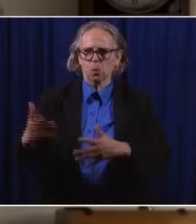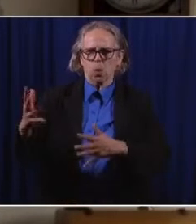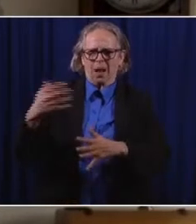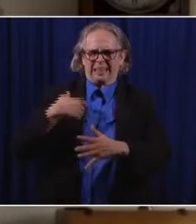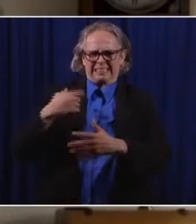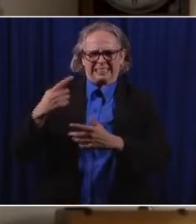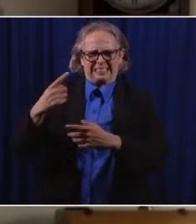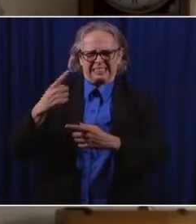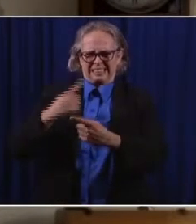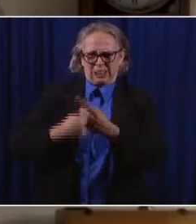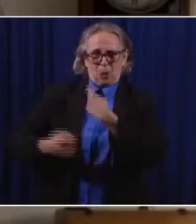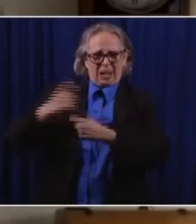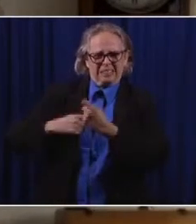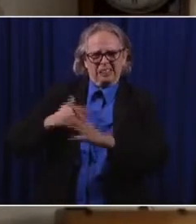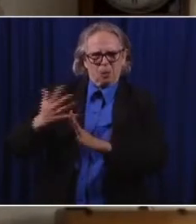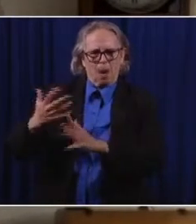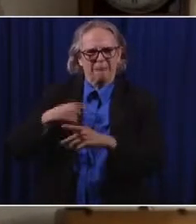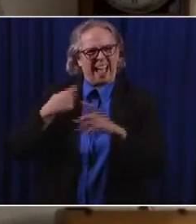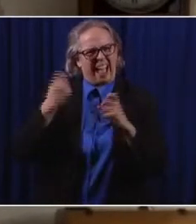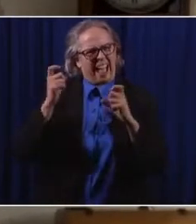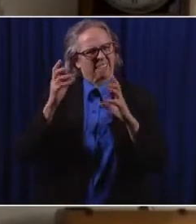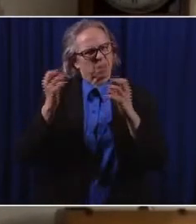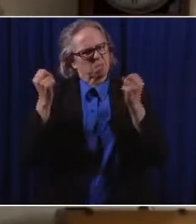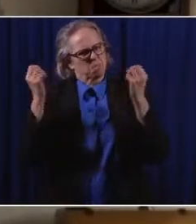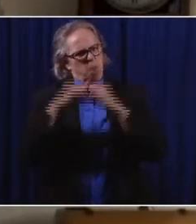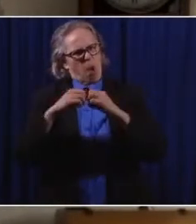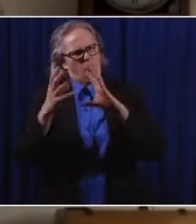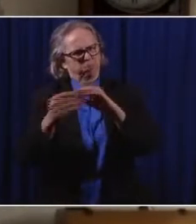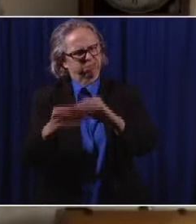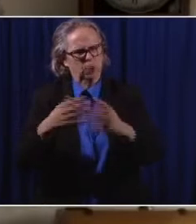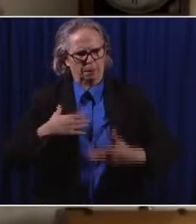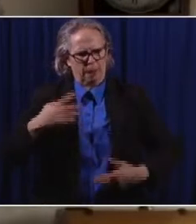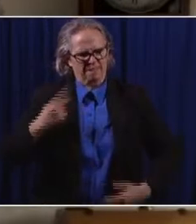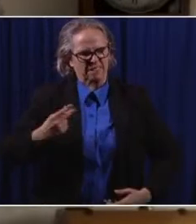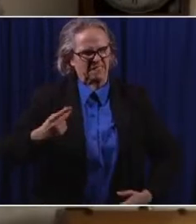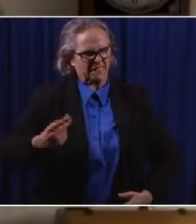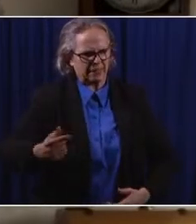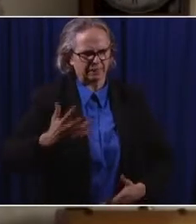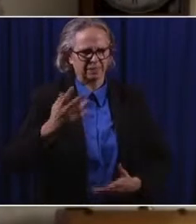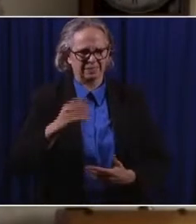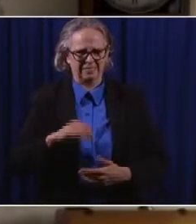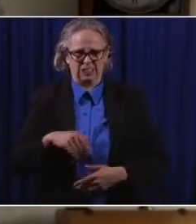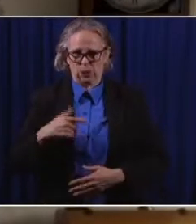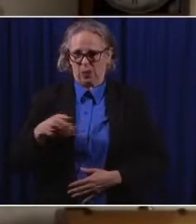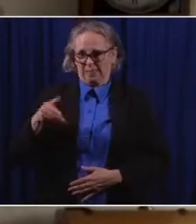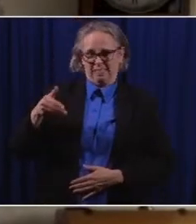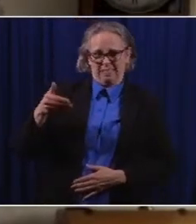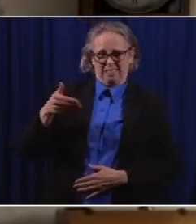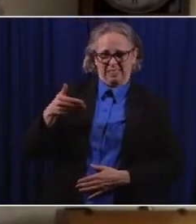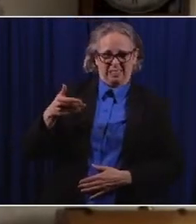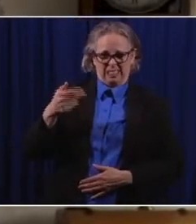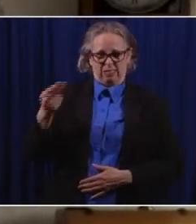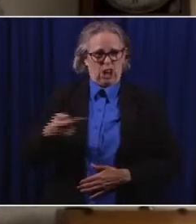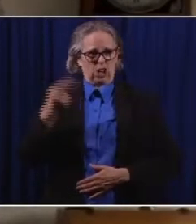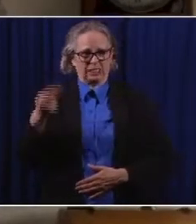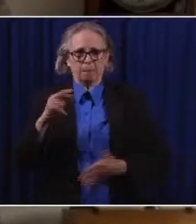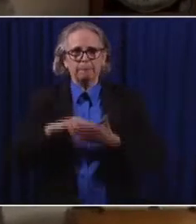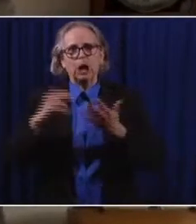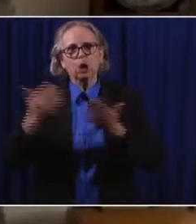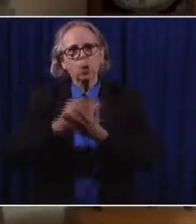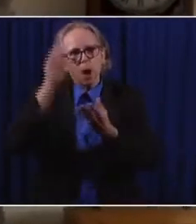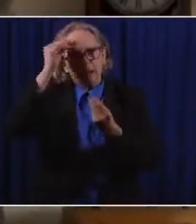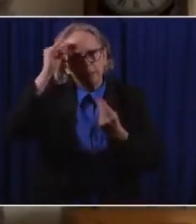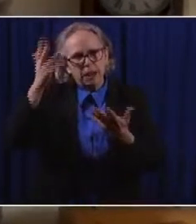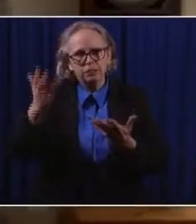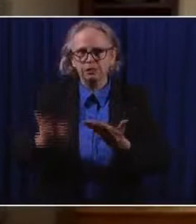to go through this pretty quickly. This is Thursday, so this is the day we put new data out. So let's go to our